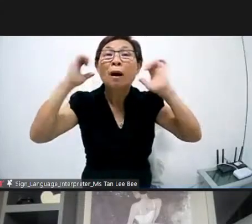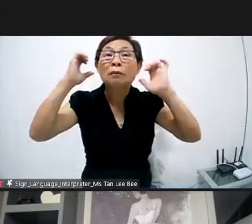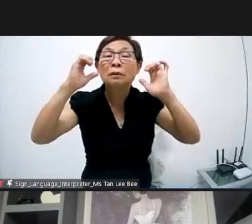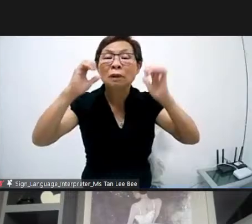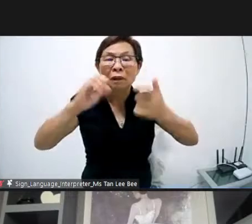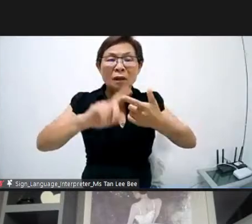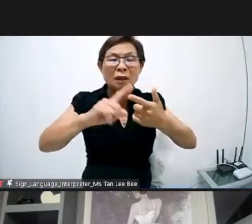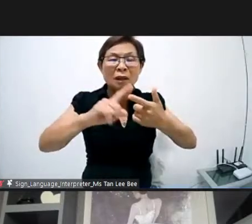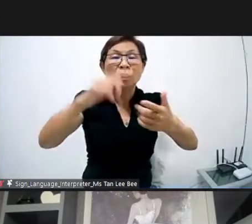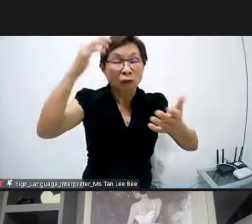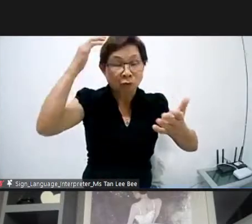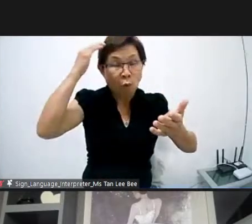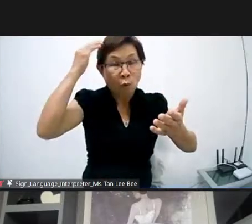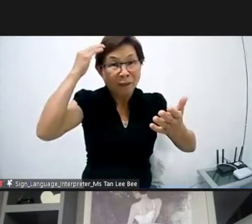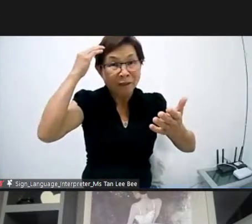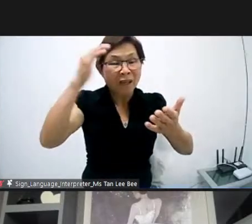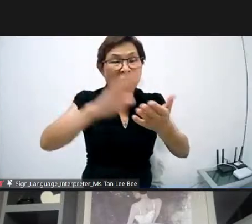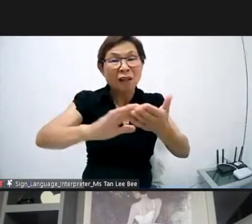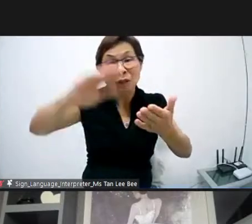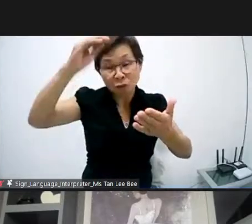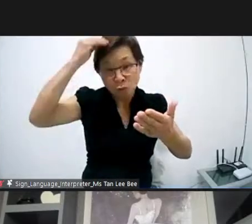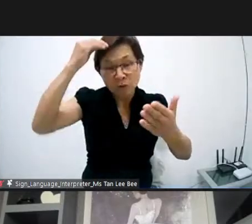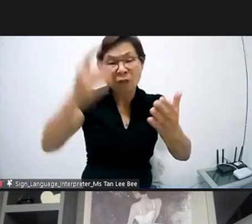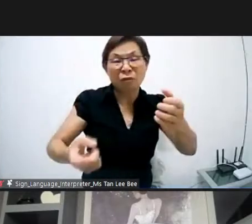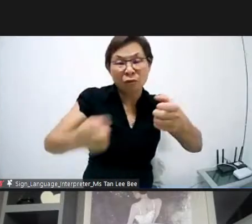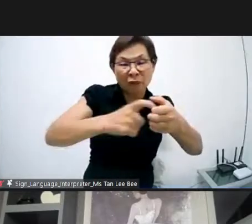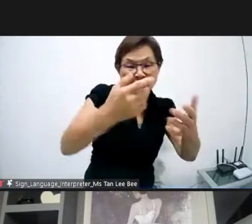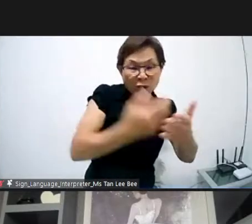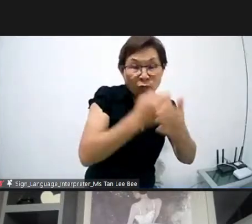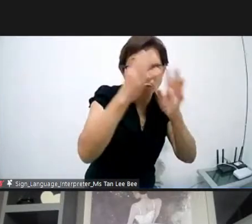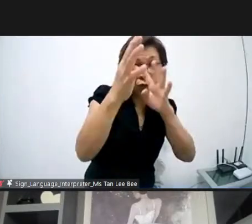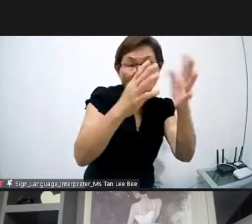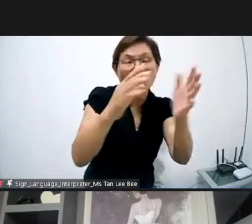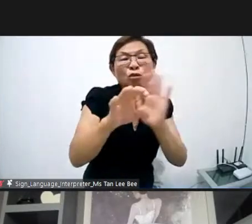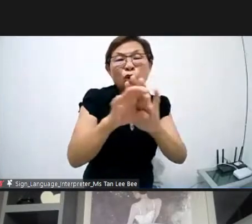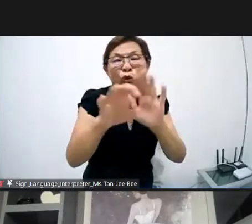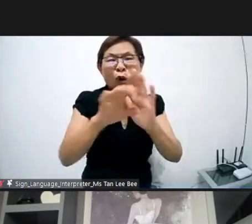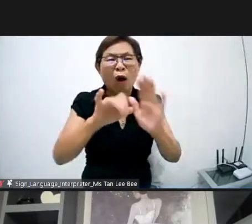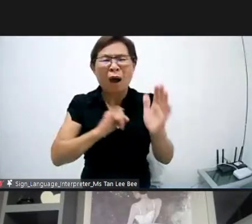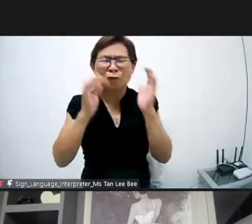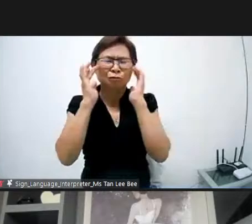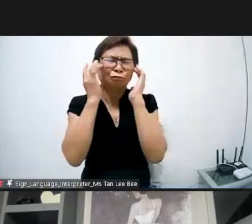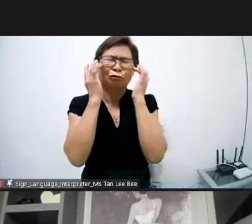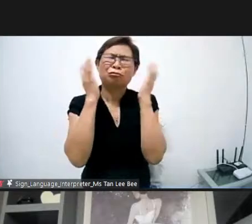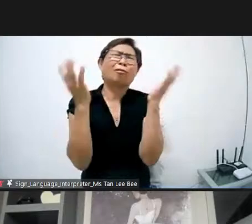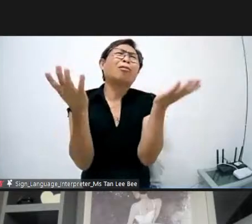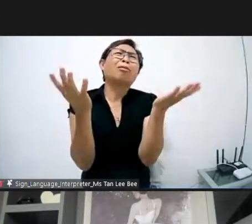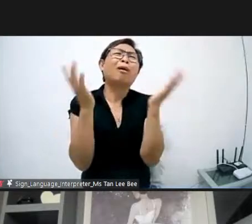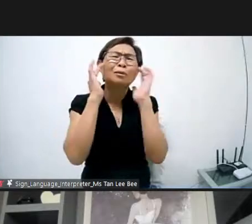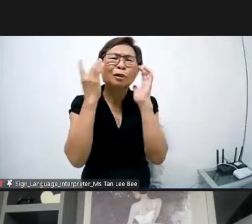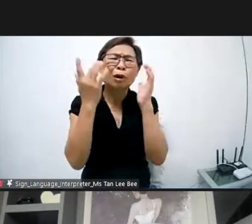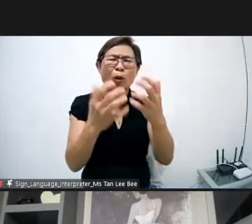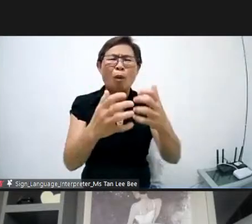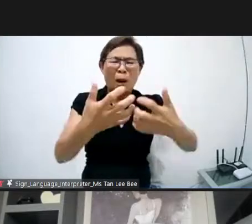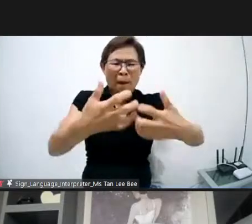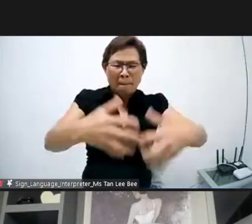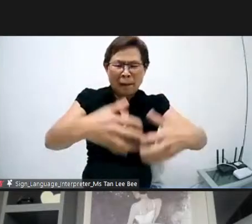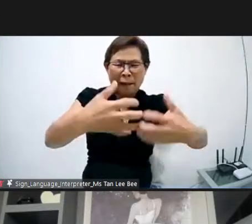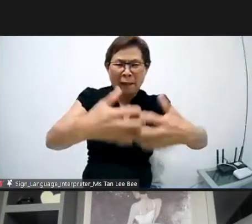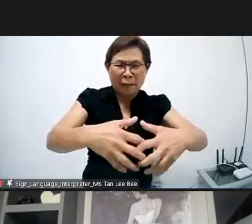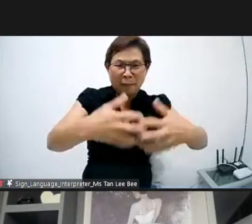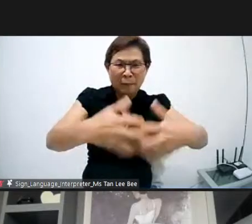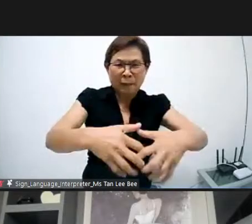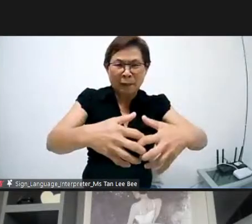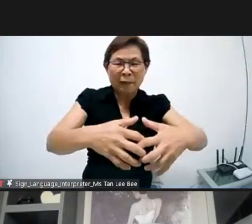the knowledge regarding the innovation. For example, I don't know anything about mechanical, so I need to